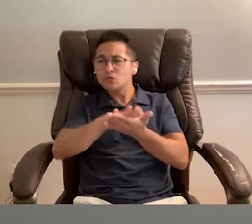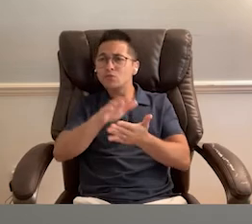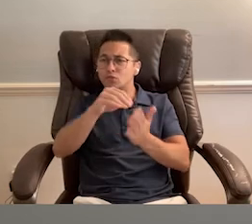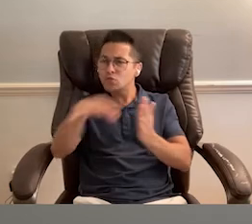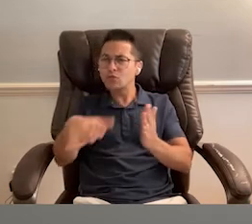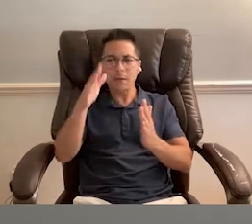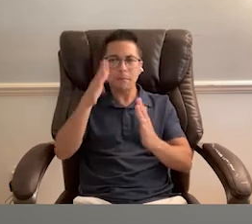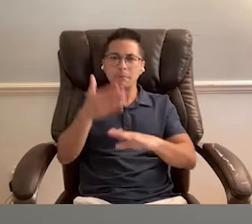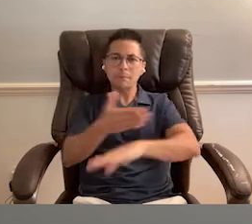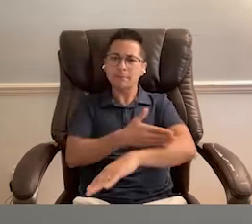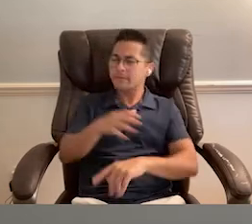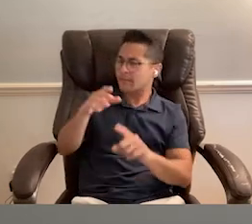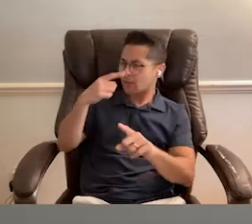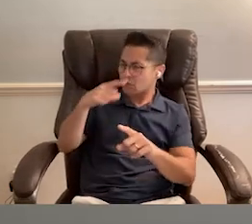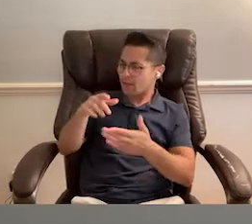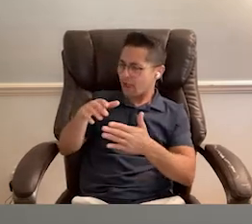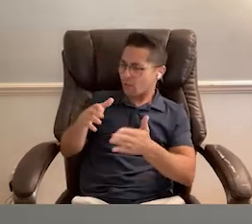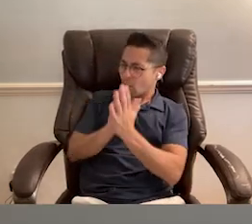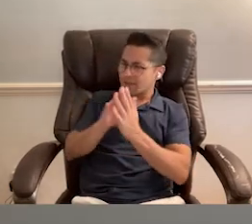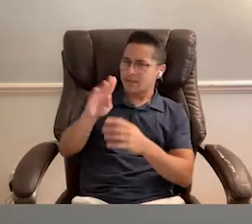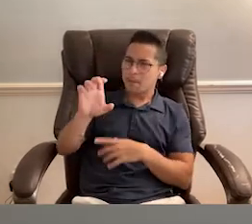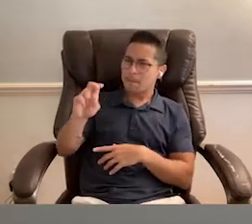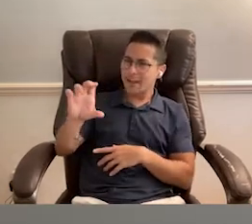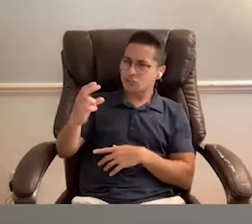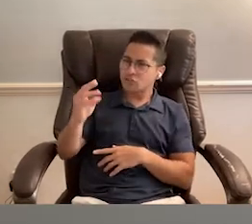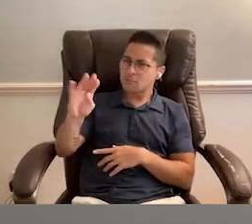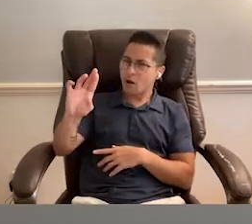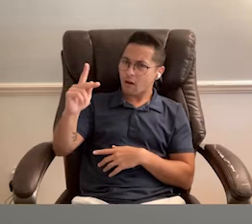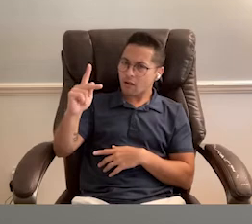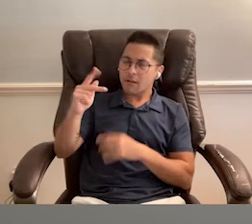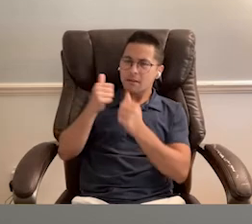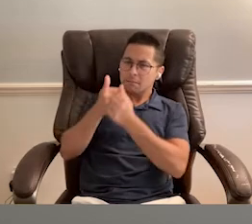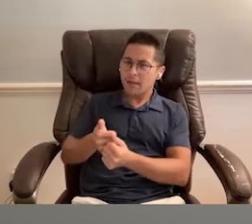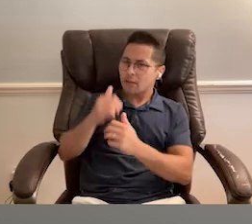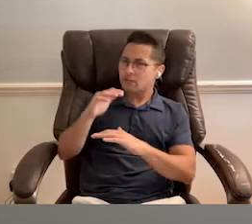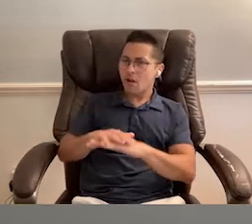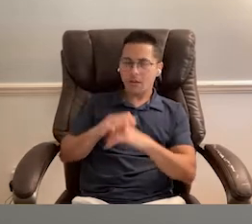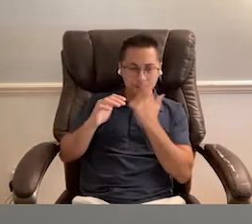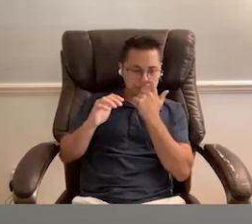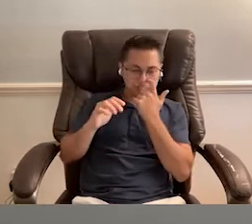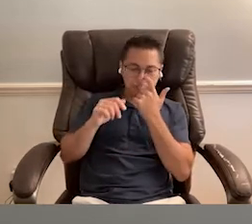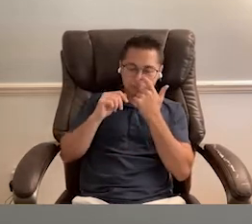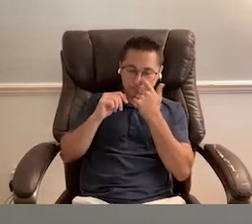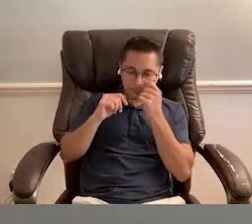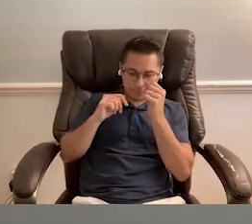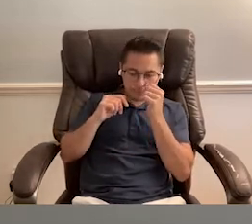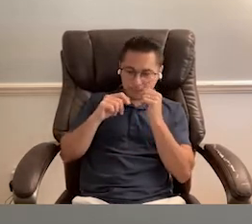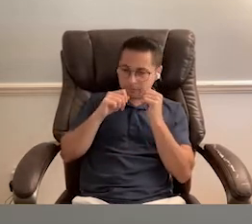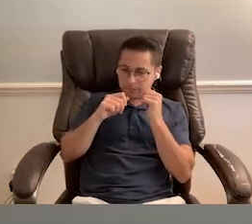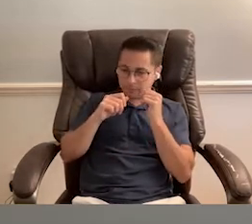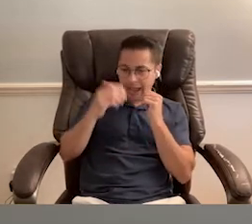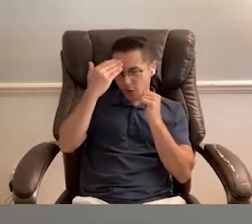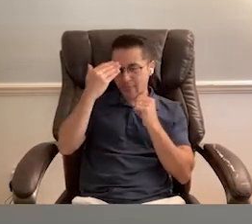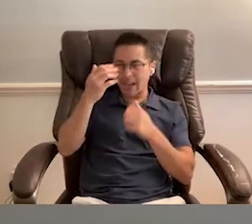organizational skills. Can you request a benchmark based on what, not the standard, because every child